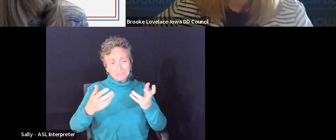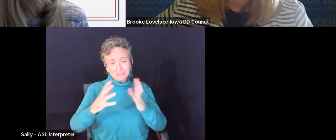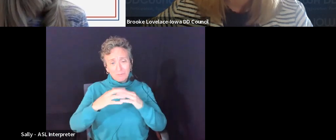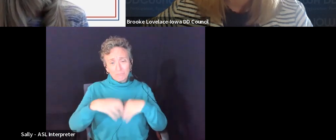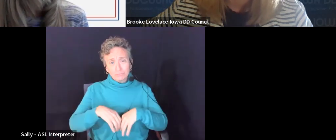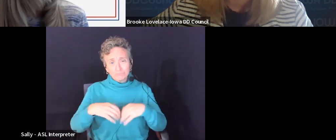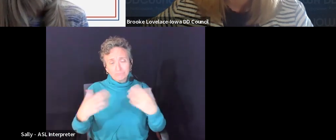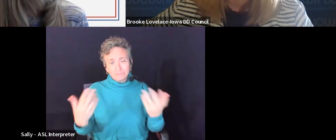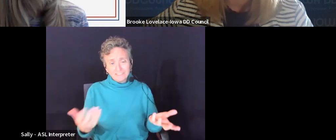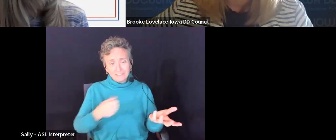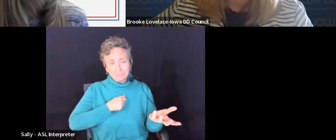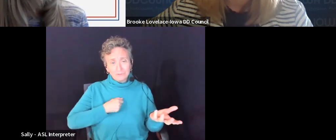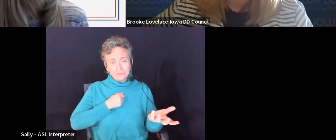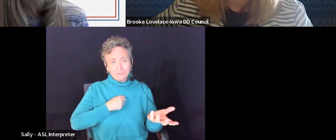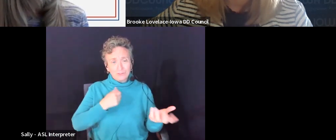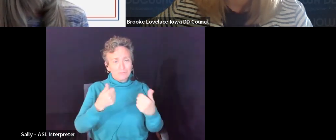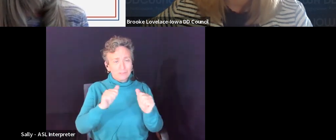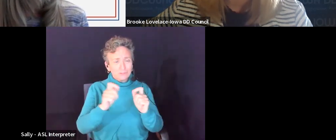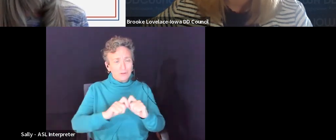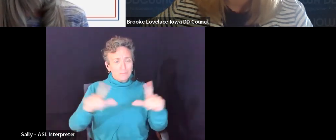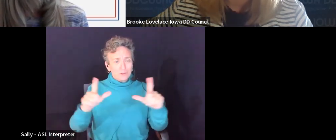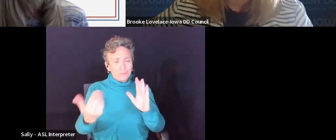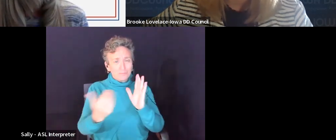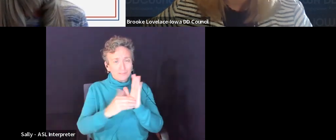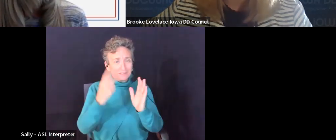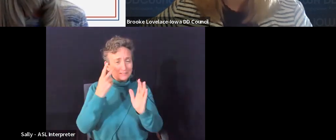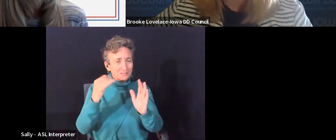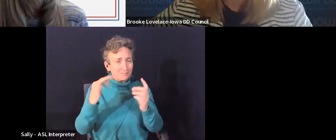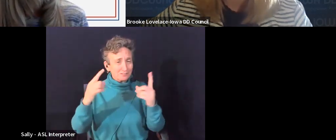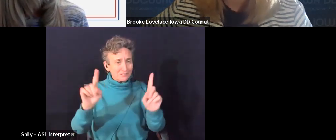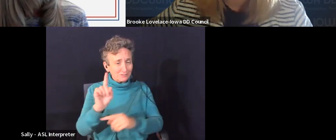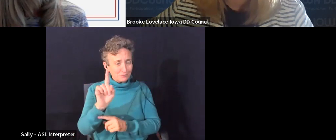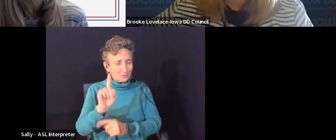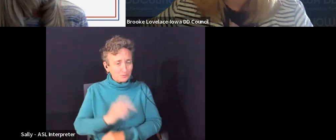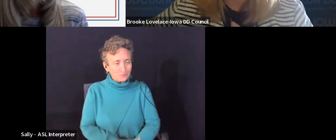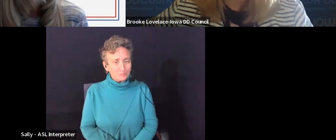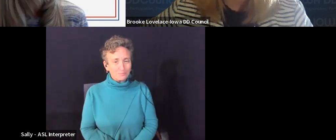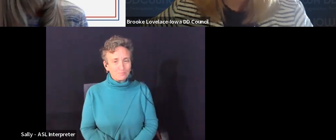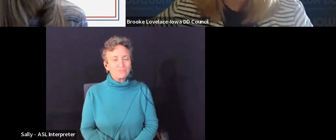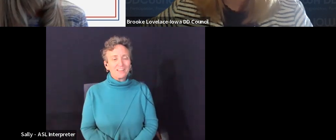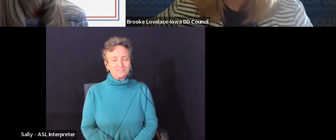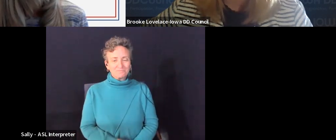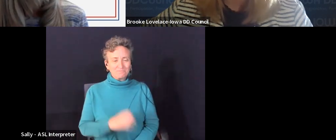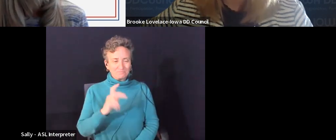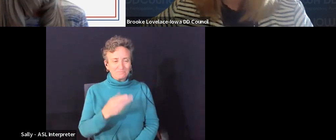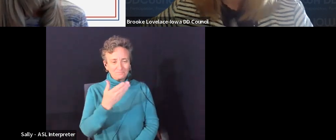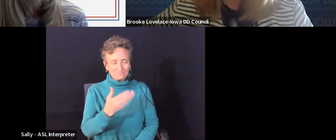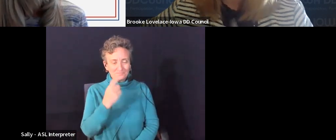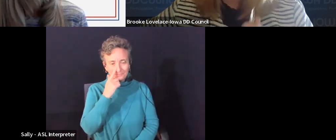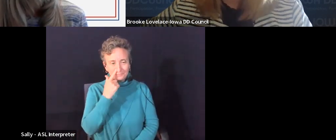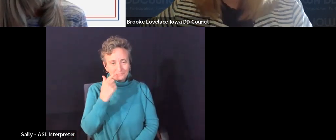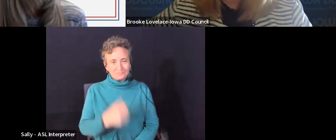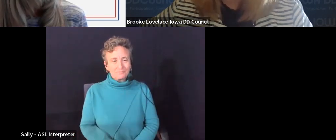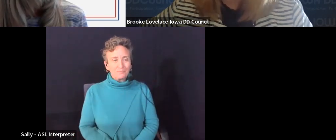down. Apologies. I'm going to try to pull it back up real quick. Okay. Hi. We'll give it just a sec. While you do that,